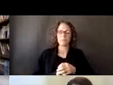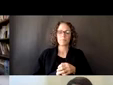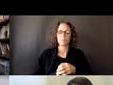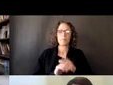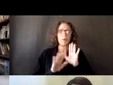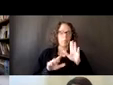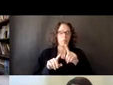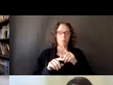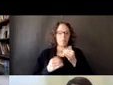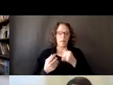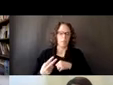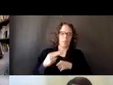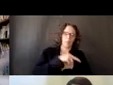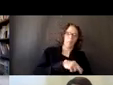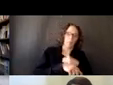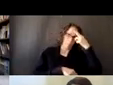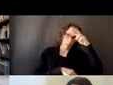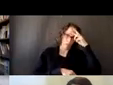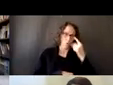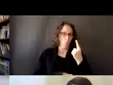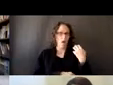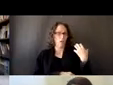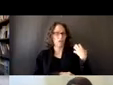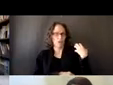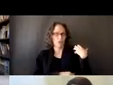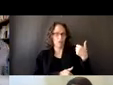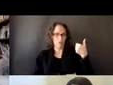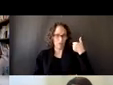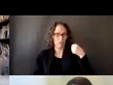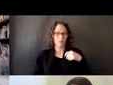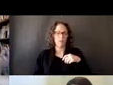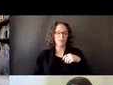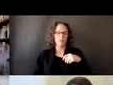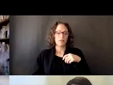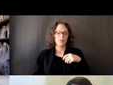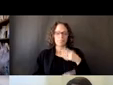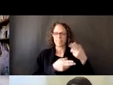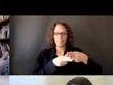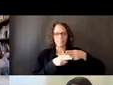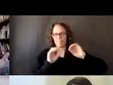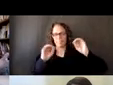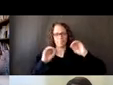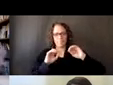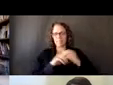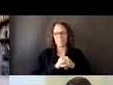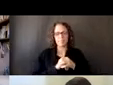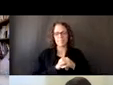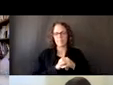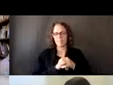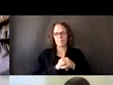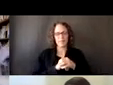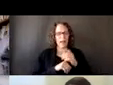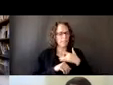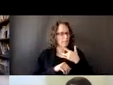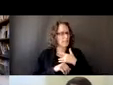Mexico. This general, at some point he had been, and I think it was like during the siege of